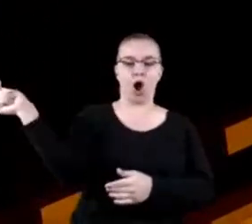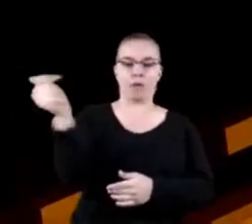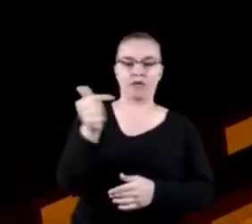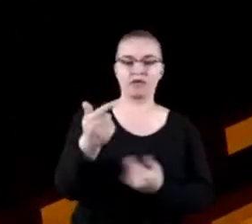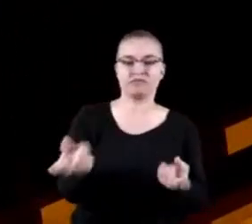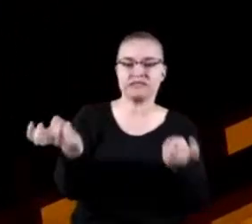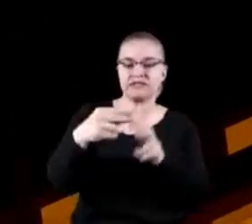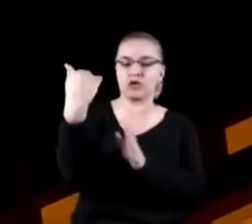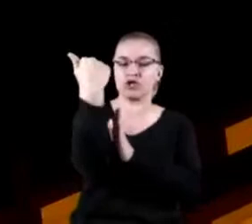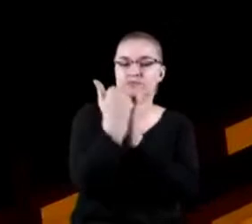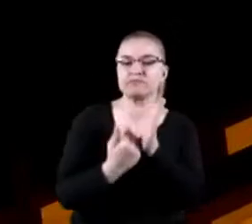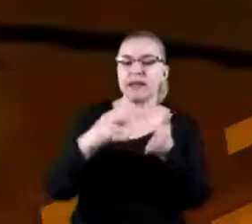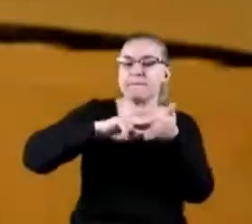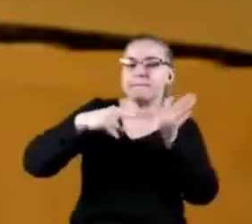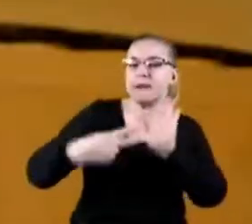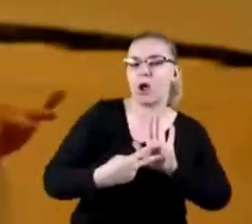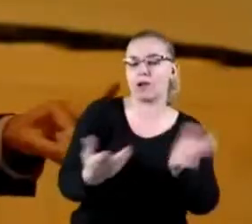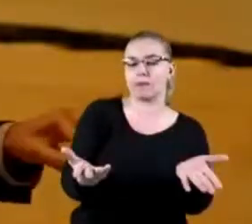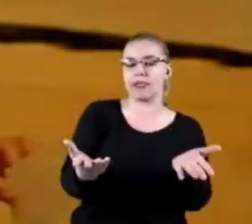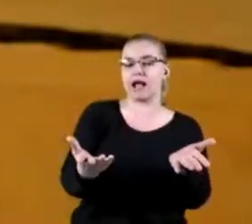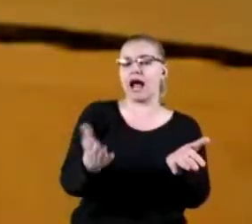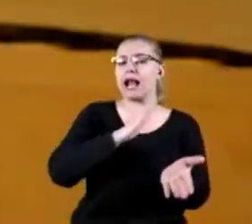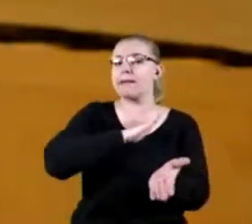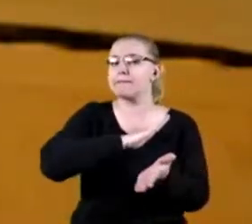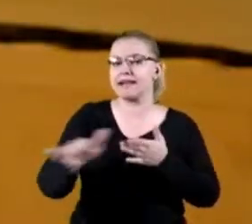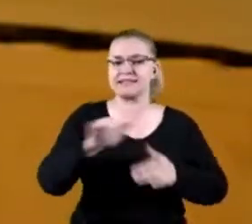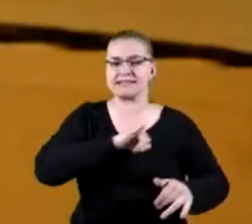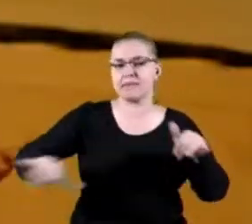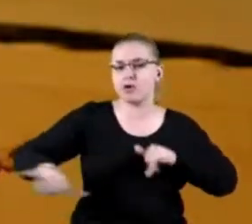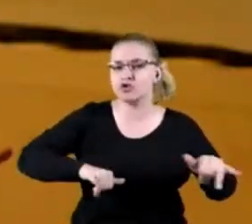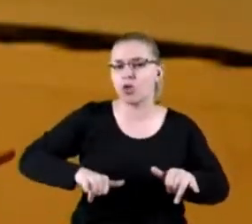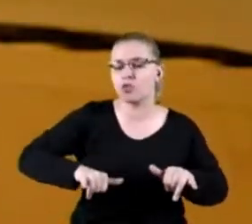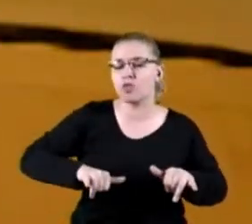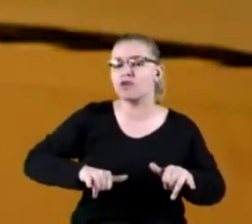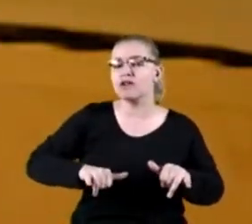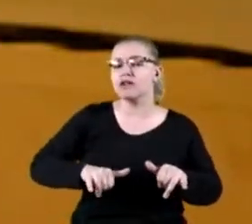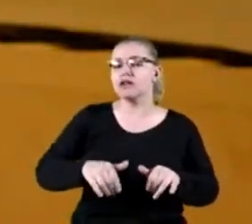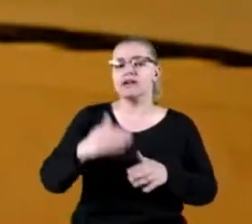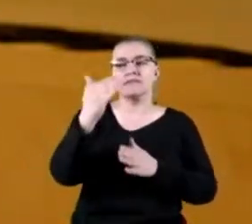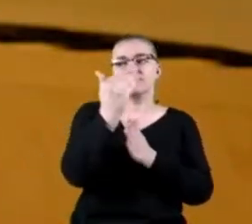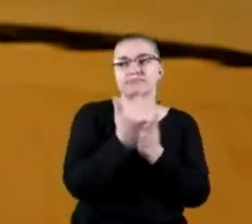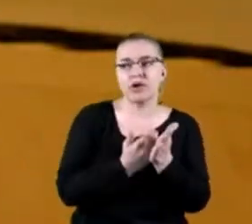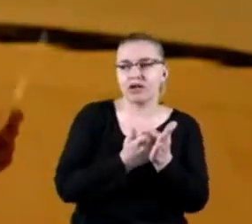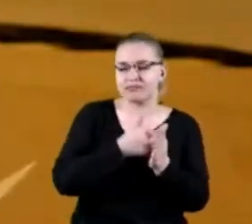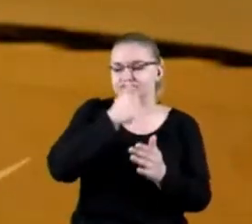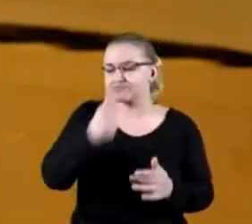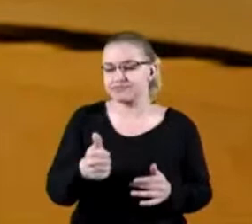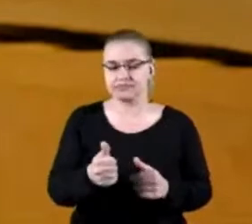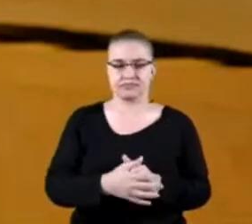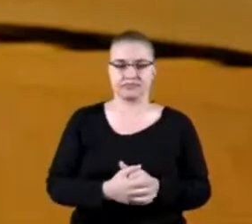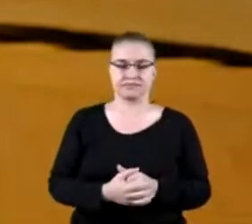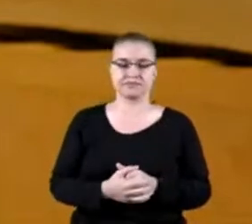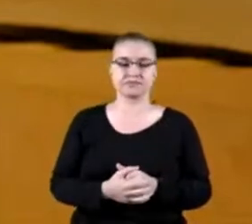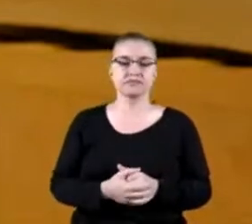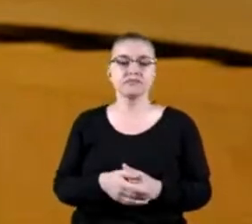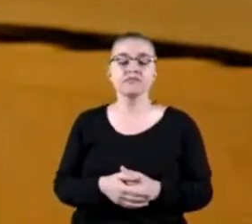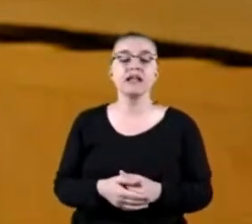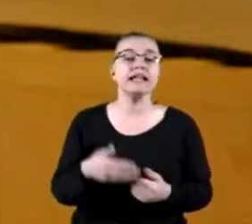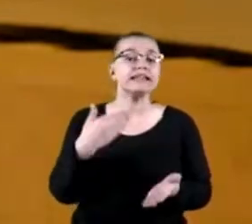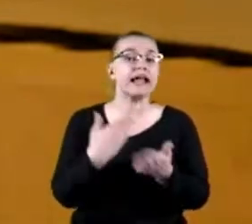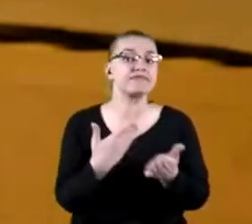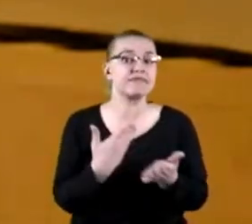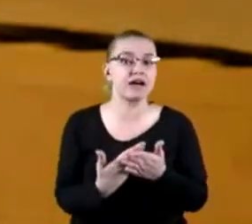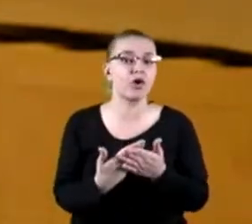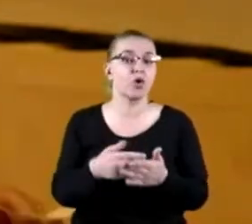local authorities, these agendas will not be implemented. Is not possible to be implemented. So we are here to say to